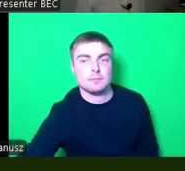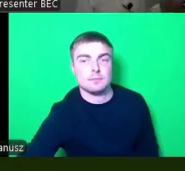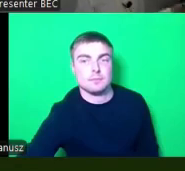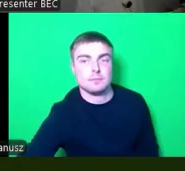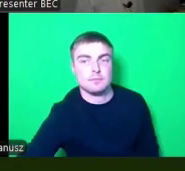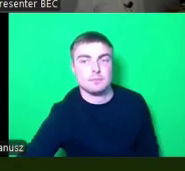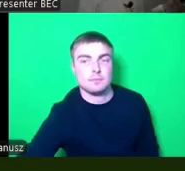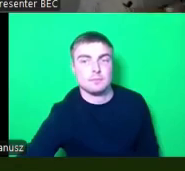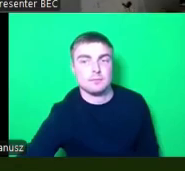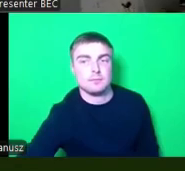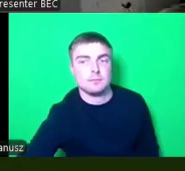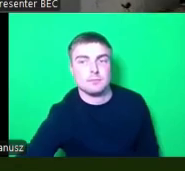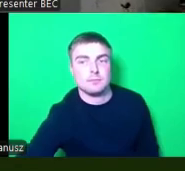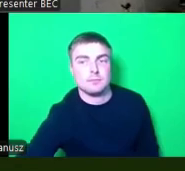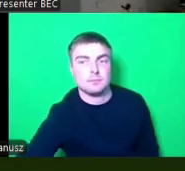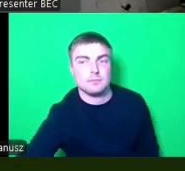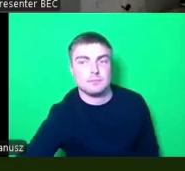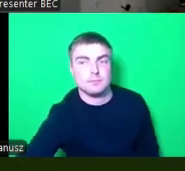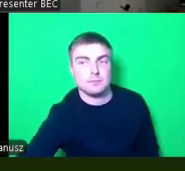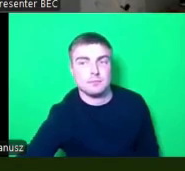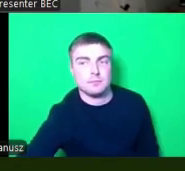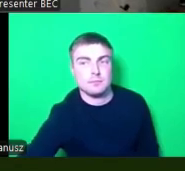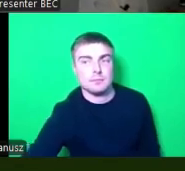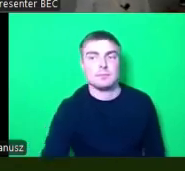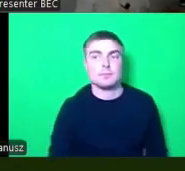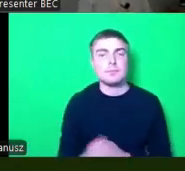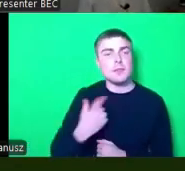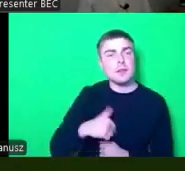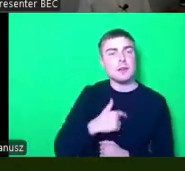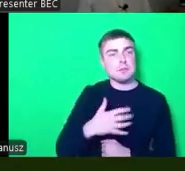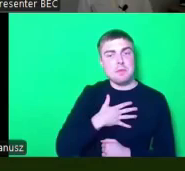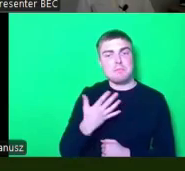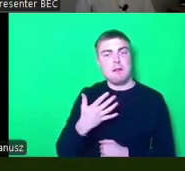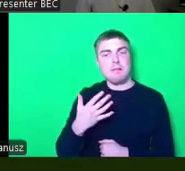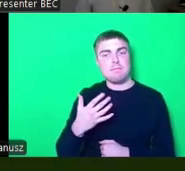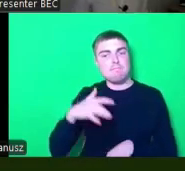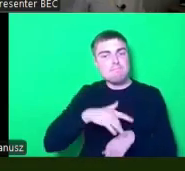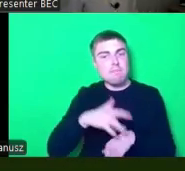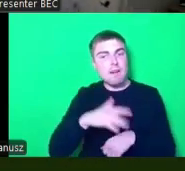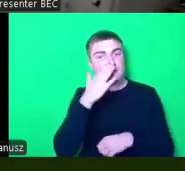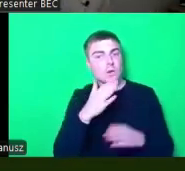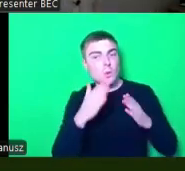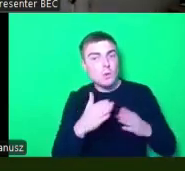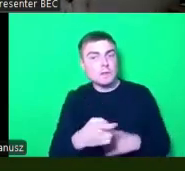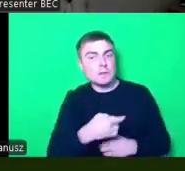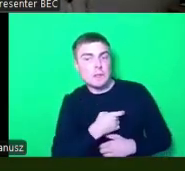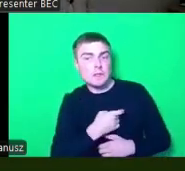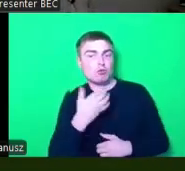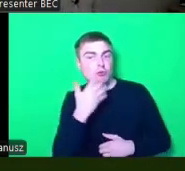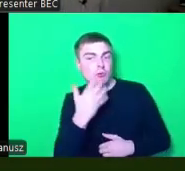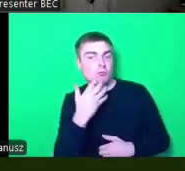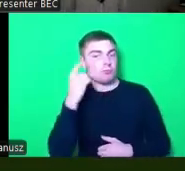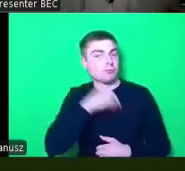So we have already the effect on the trees, heat stress mitigation, on the mental health. Let's have a look at some